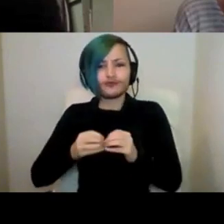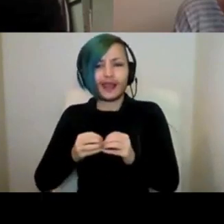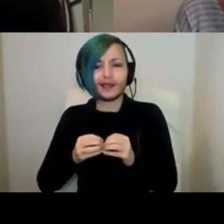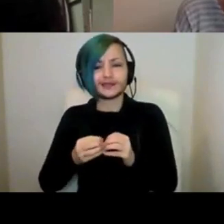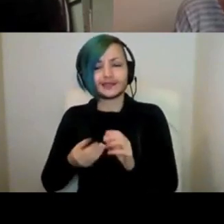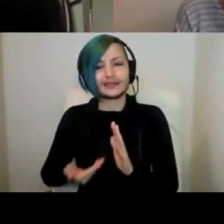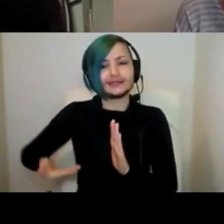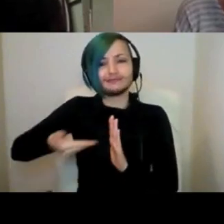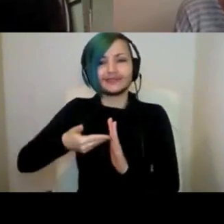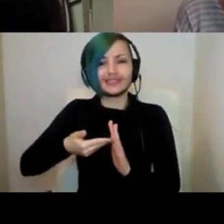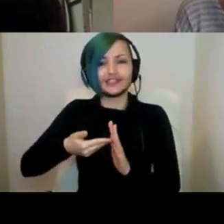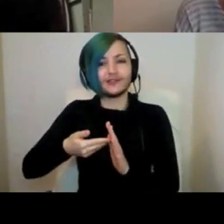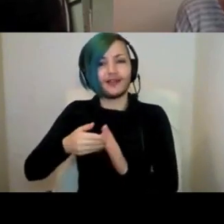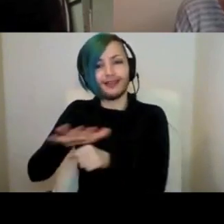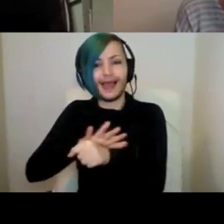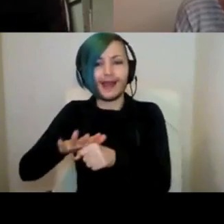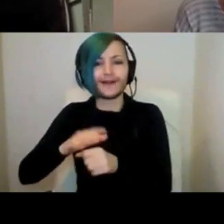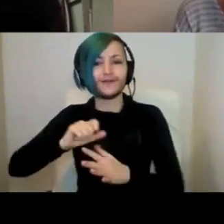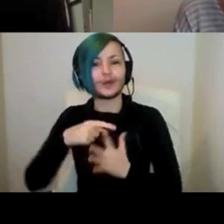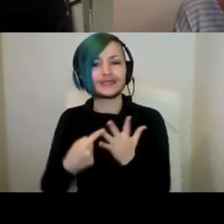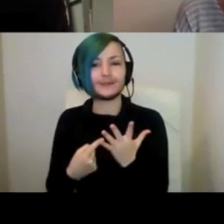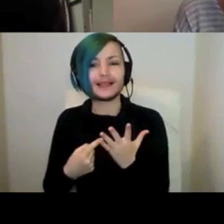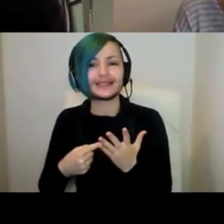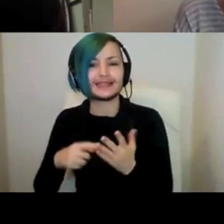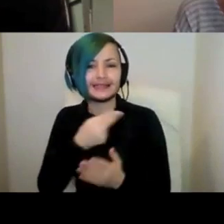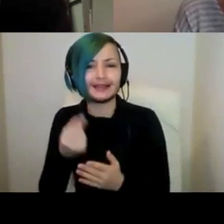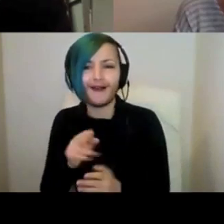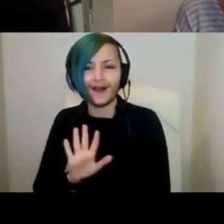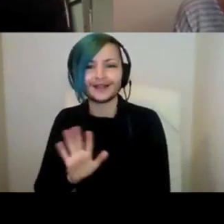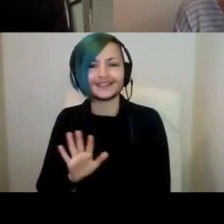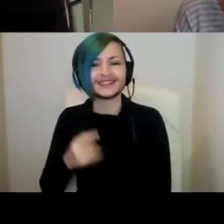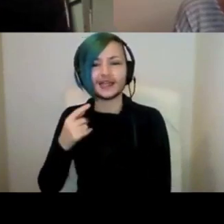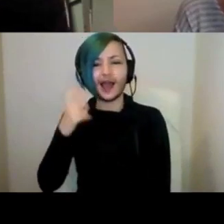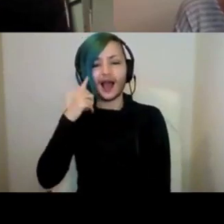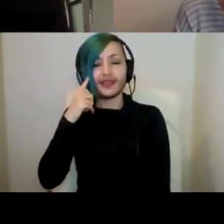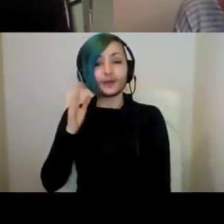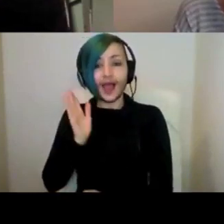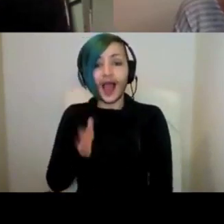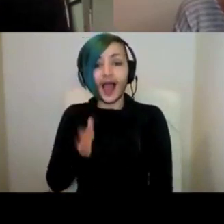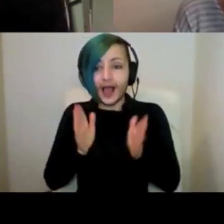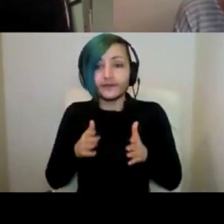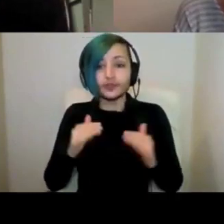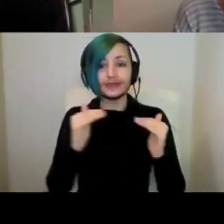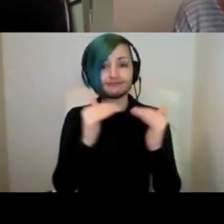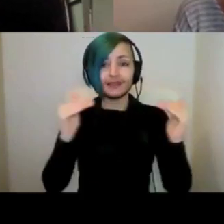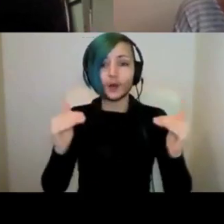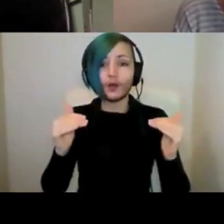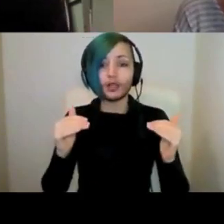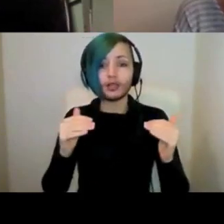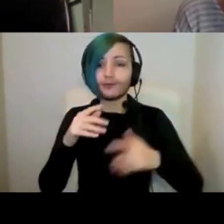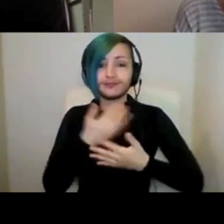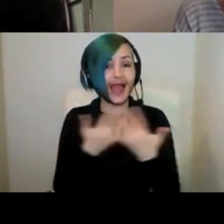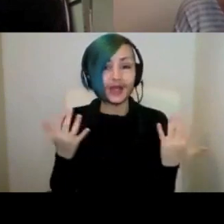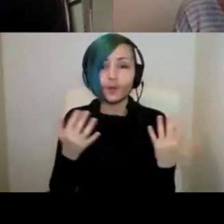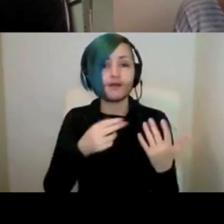of disability arts, because I do think that the work needs to stand beside other people who are making art,